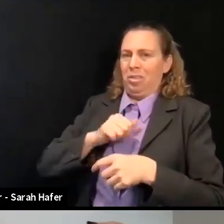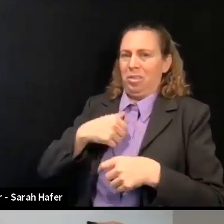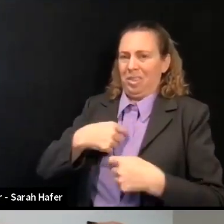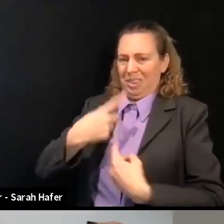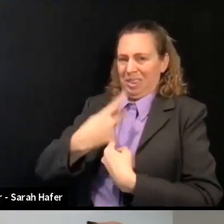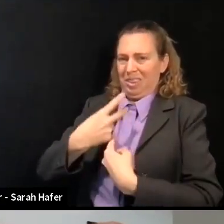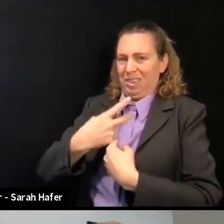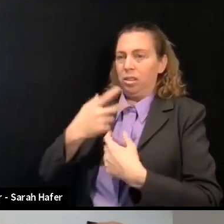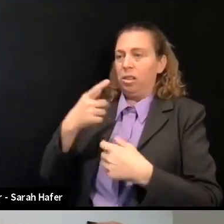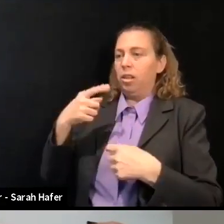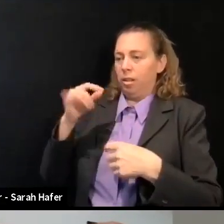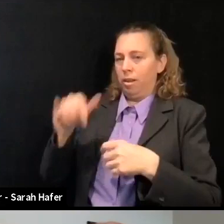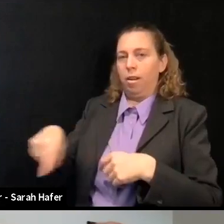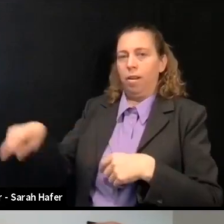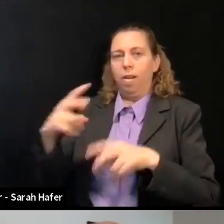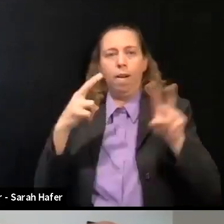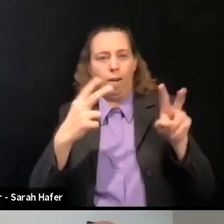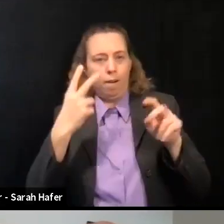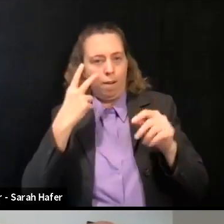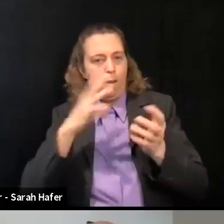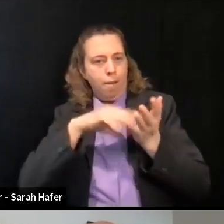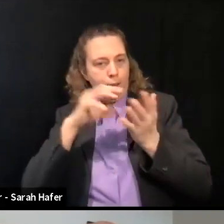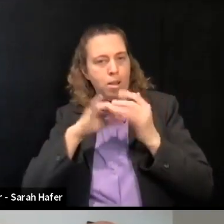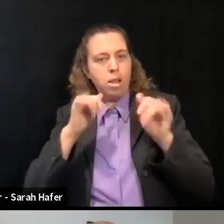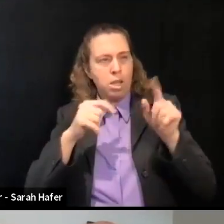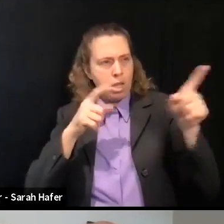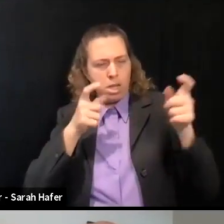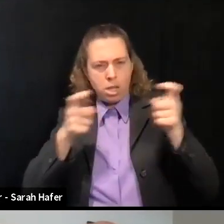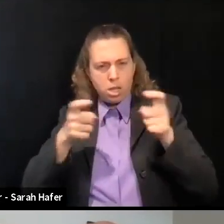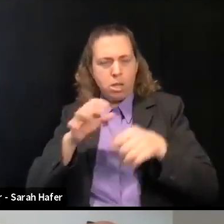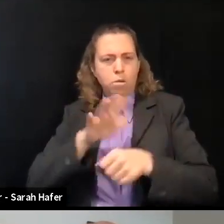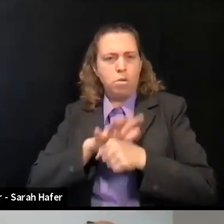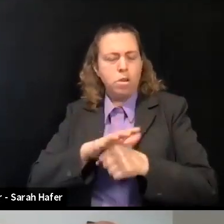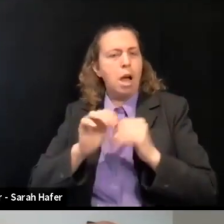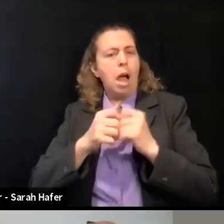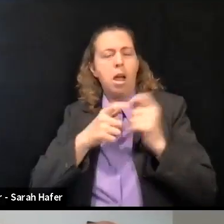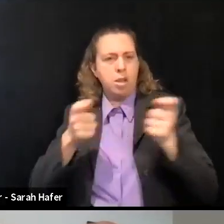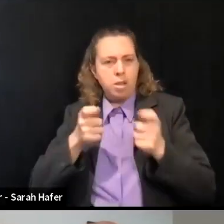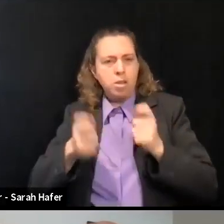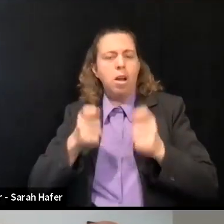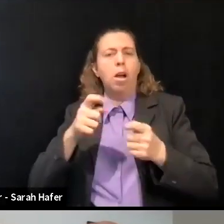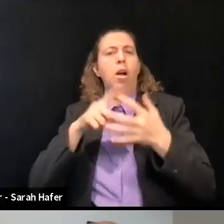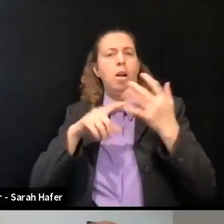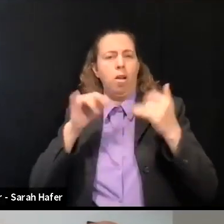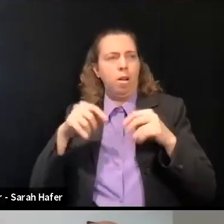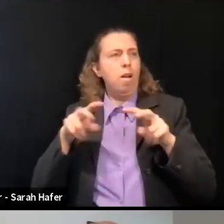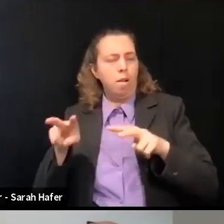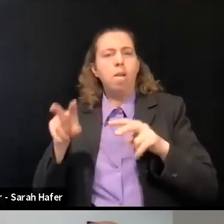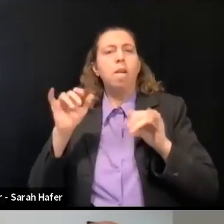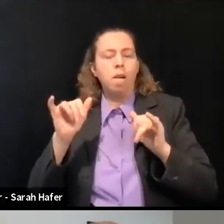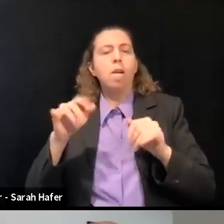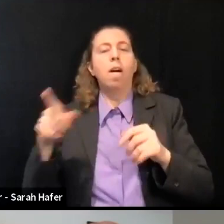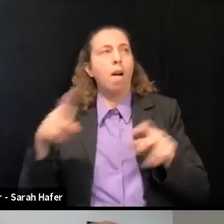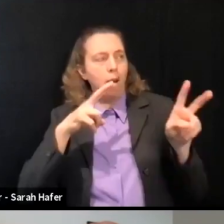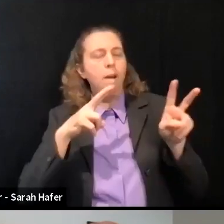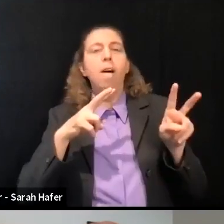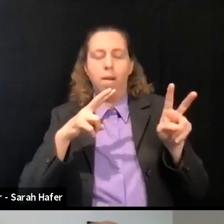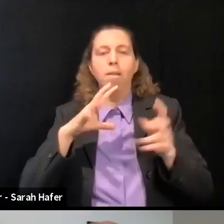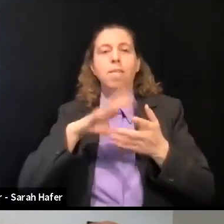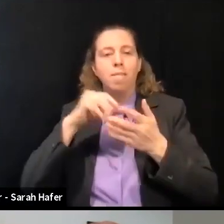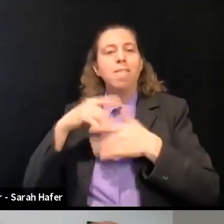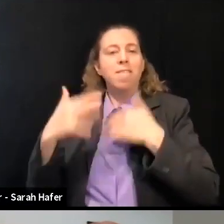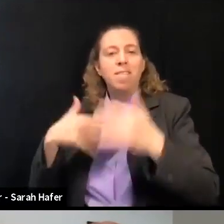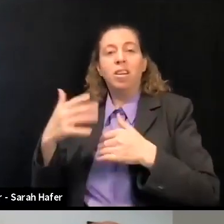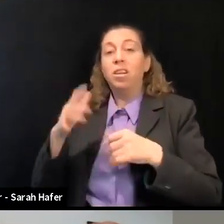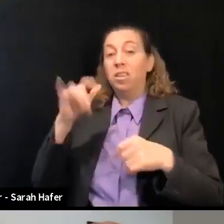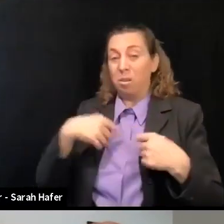handle and process our stress. And as a very imperfect mother of two young children who absolutely are experiencing the rainbow of emotions right